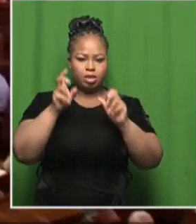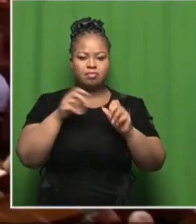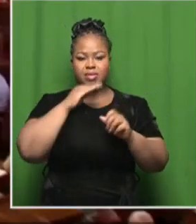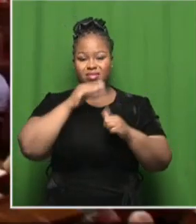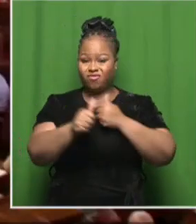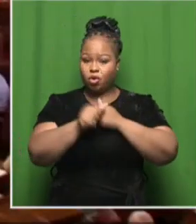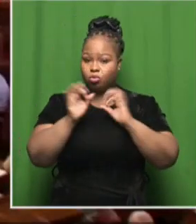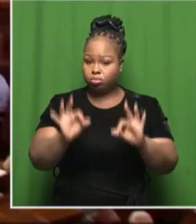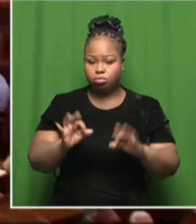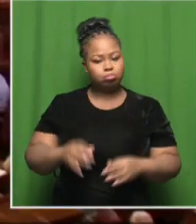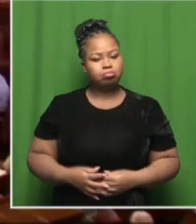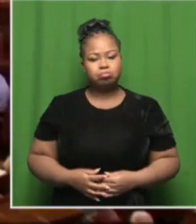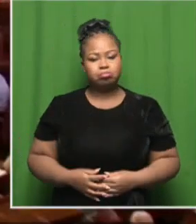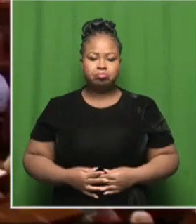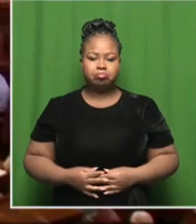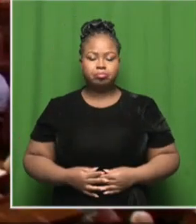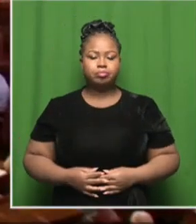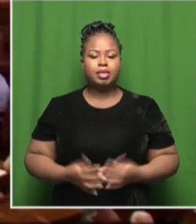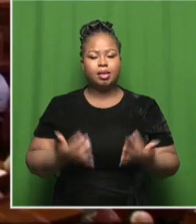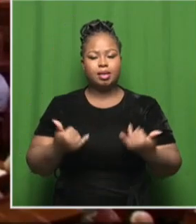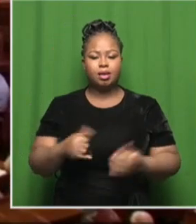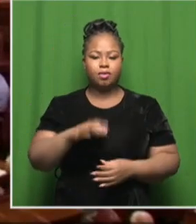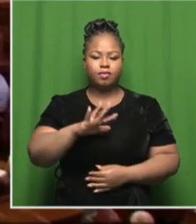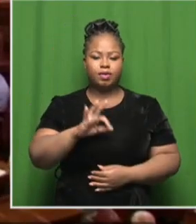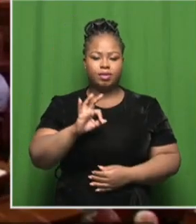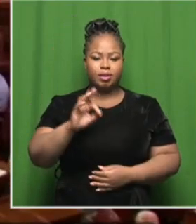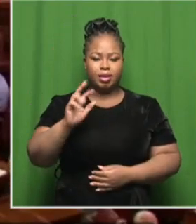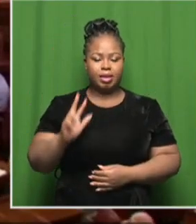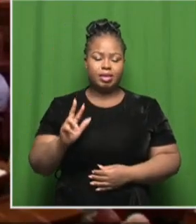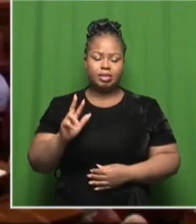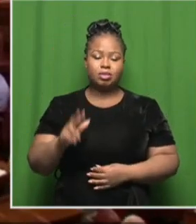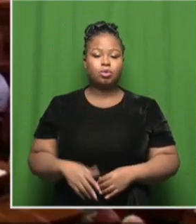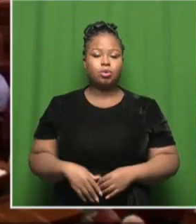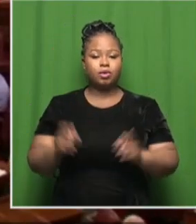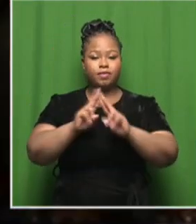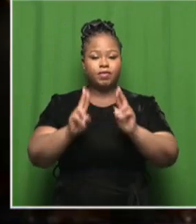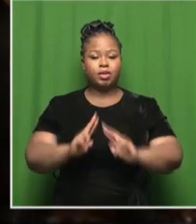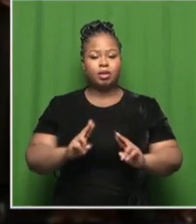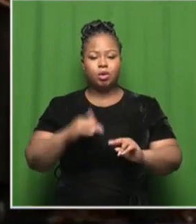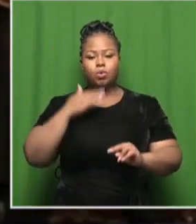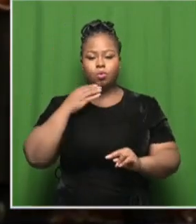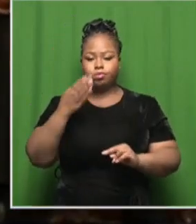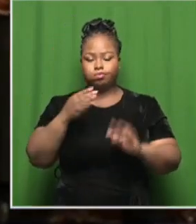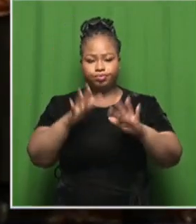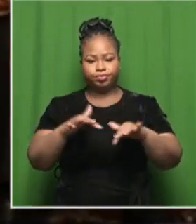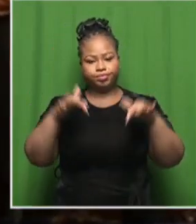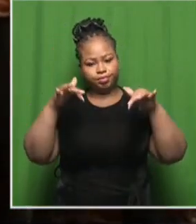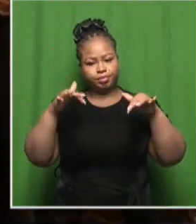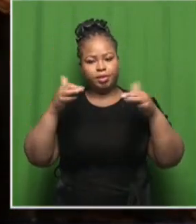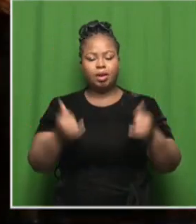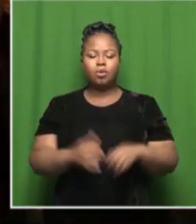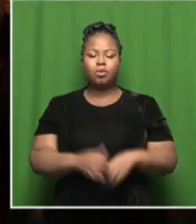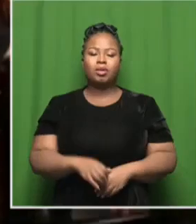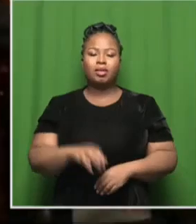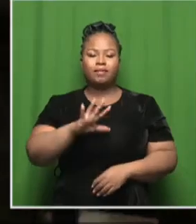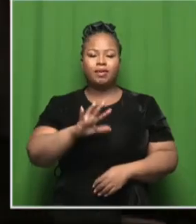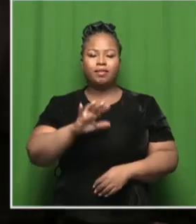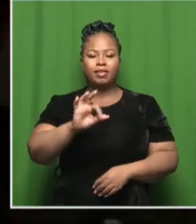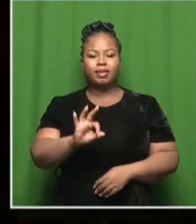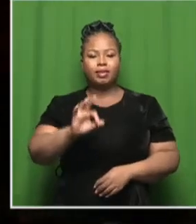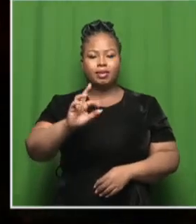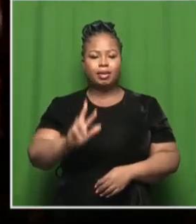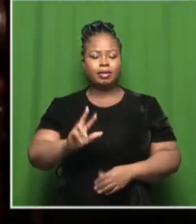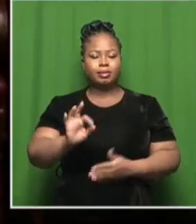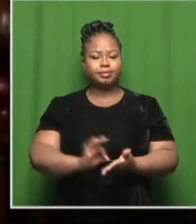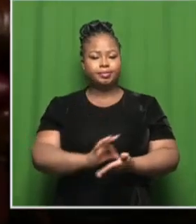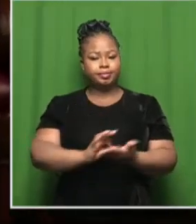it. So, with 538 federal office holders in both the House and Senate, there are thus 538 electors